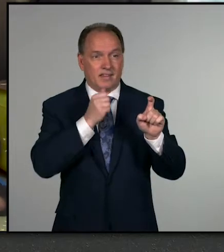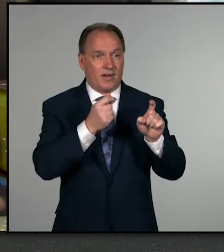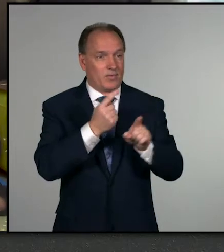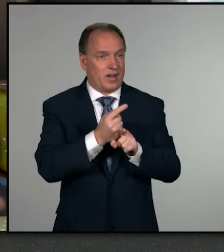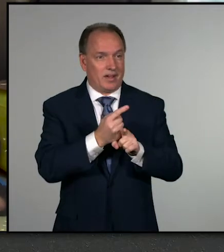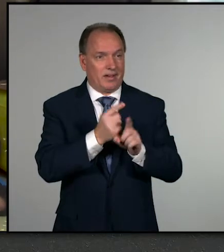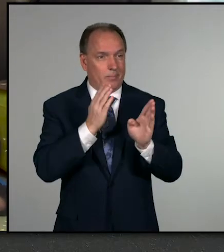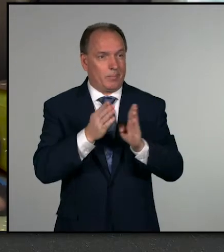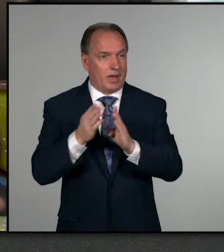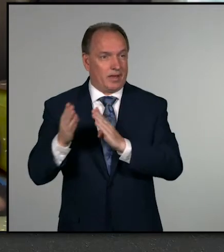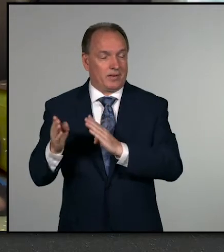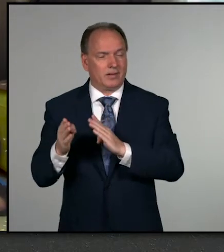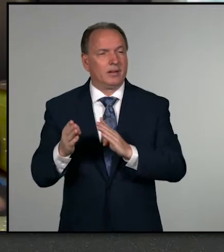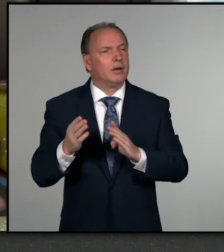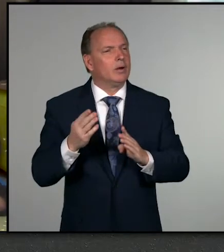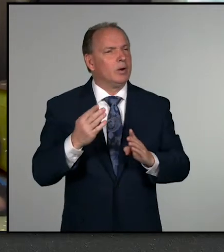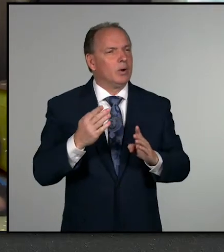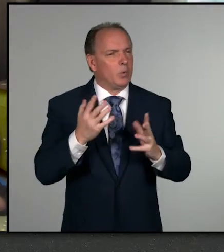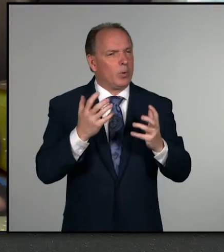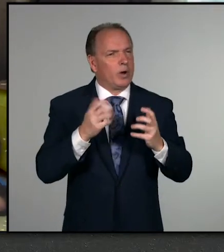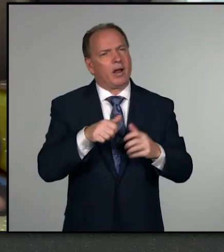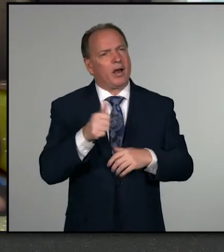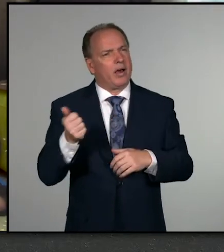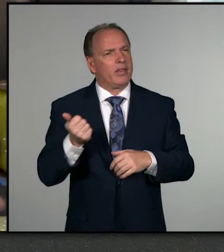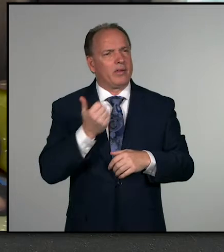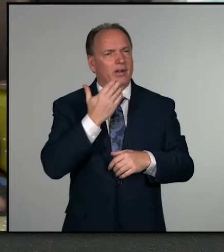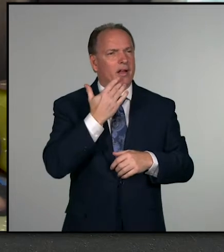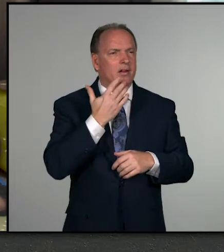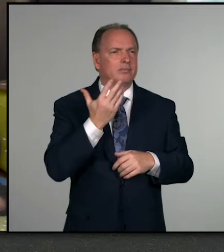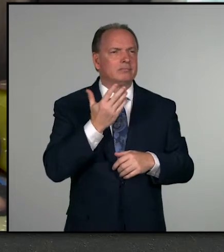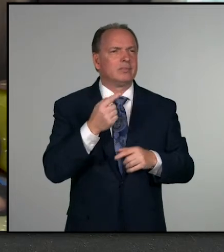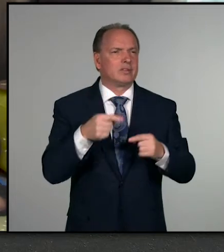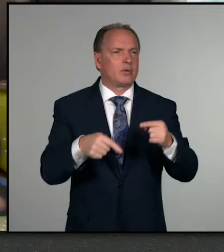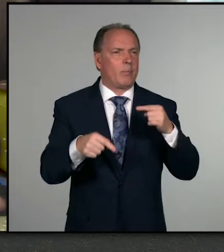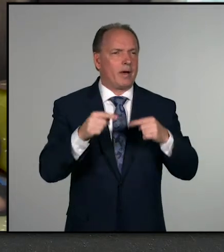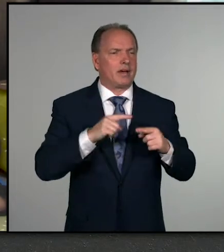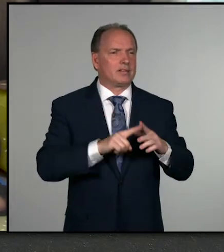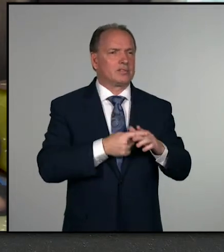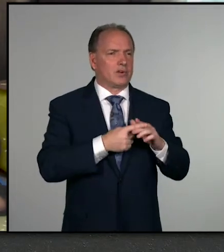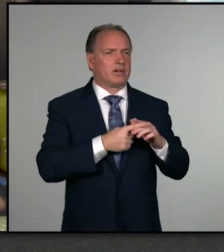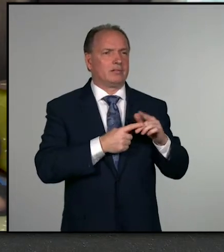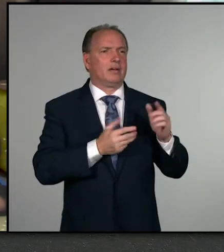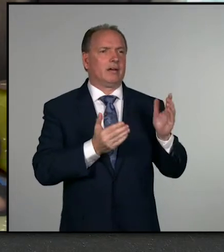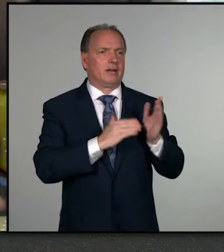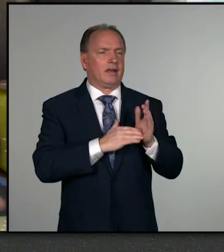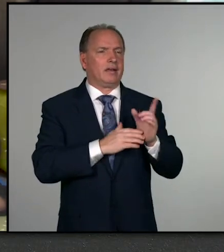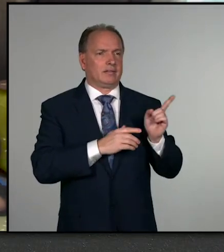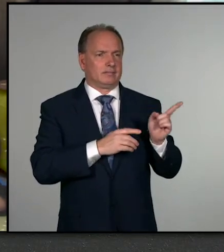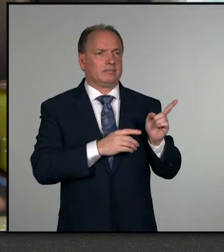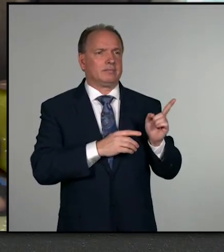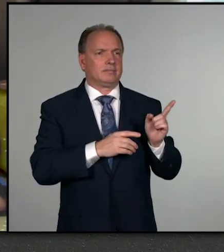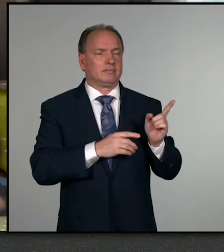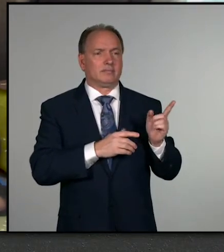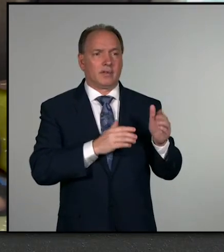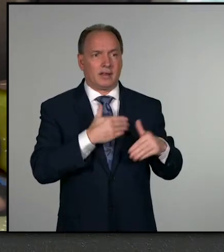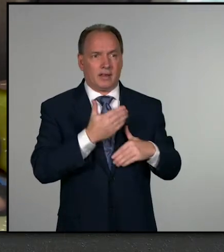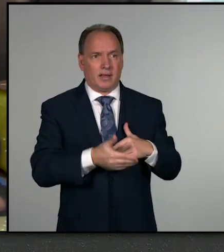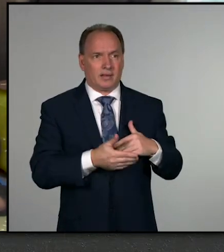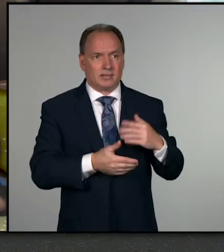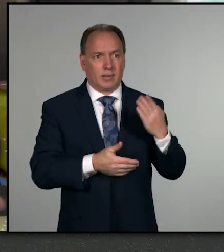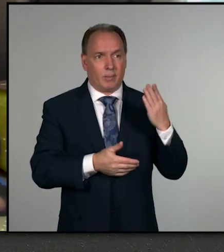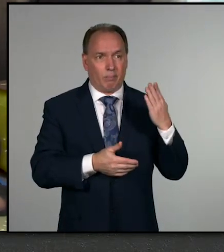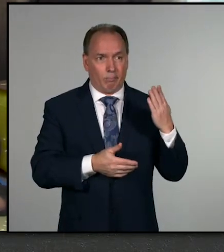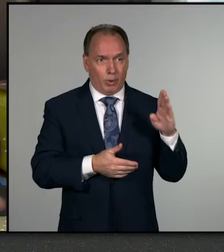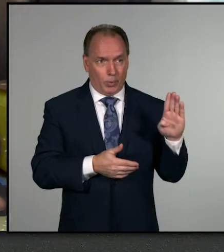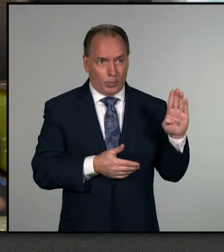It doesn't, does it? We need a different color. Let's go back and start at the beginning of our colors and see what color we need